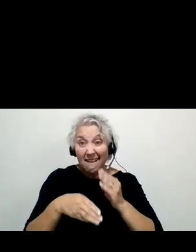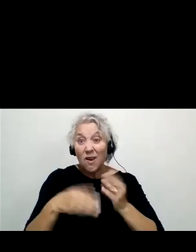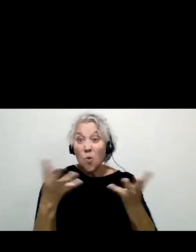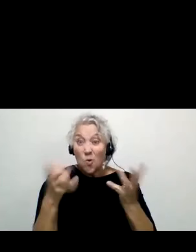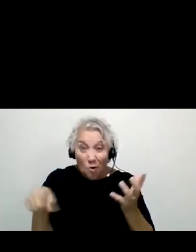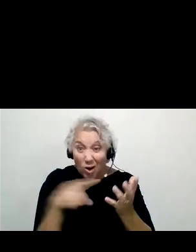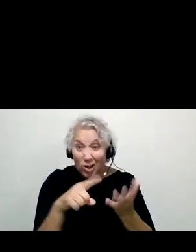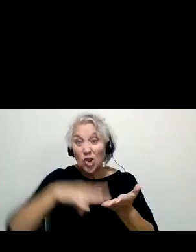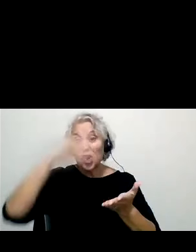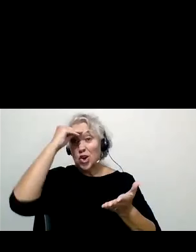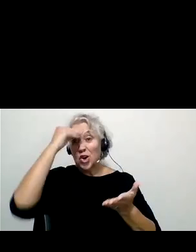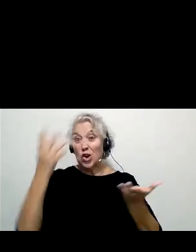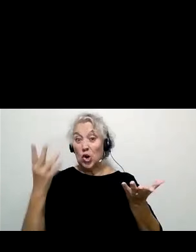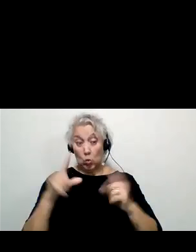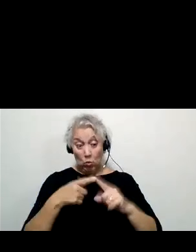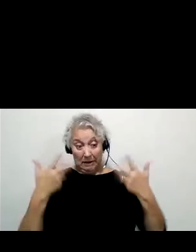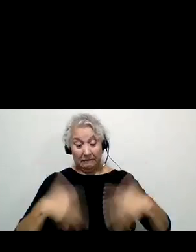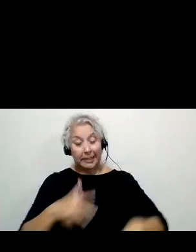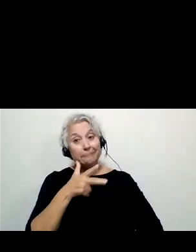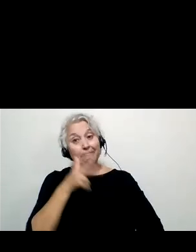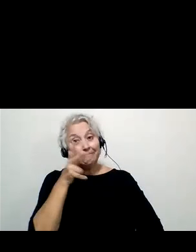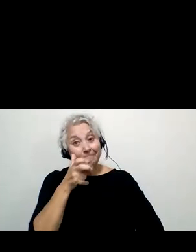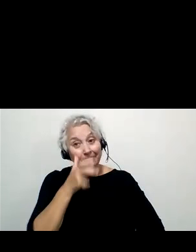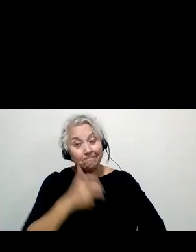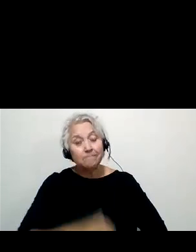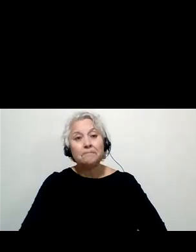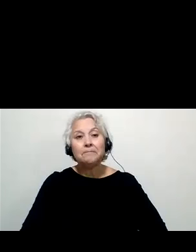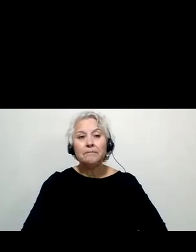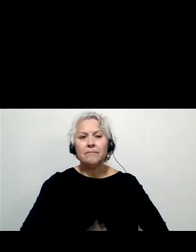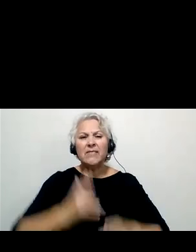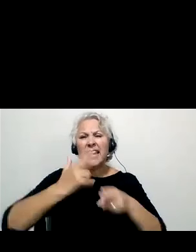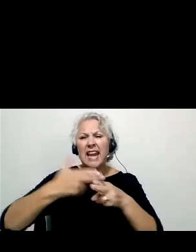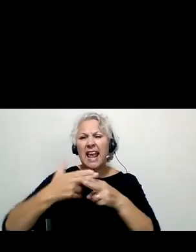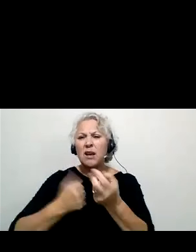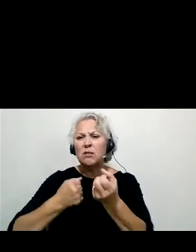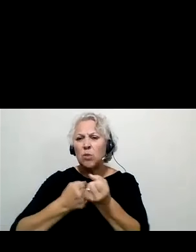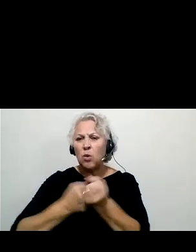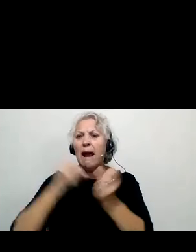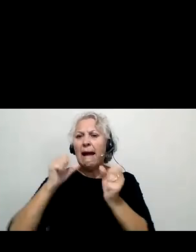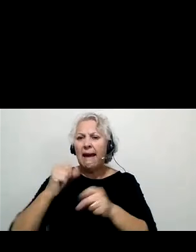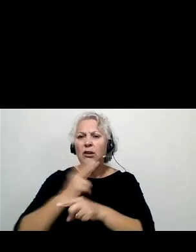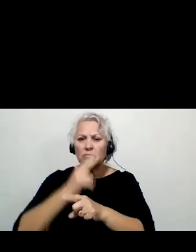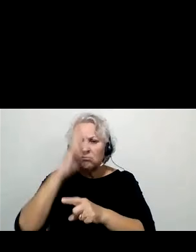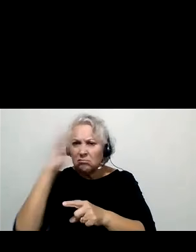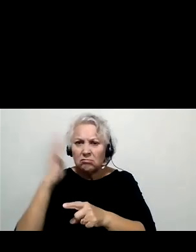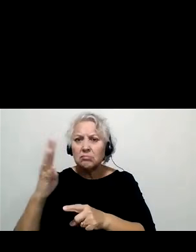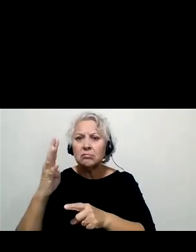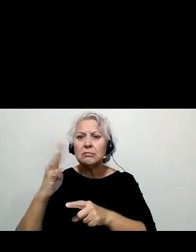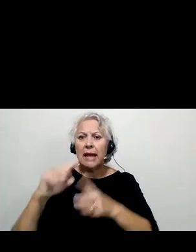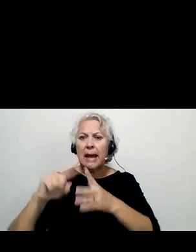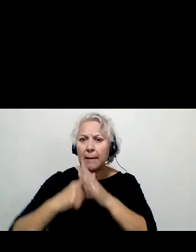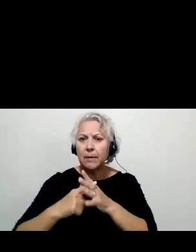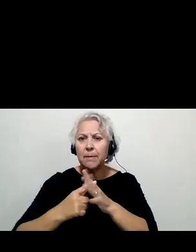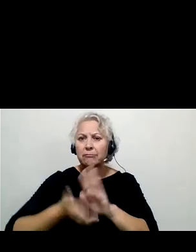hope you will be able to do by the end of the session is to name supports that can be used to create and implement